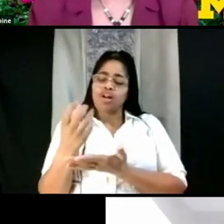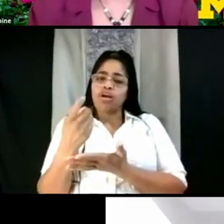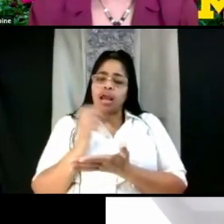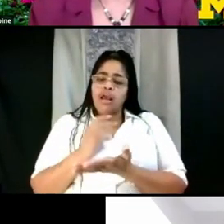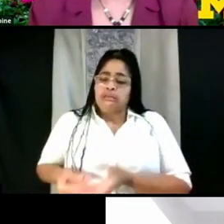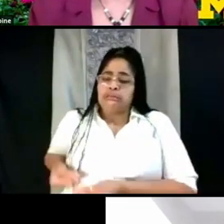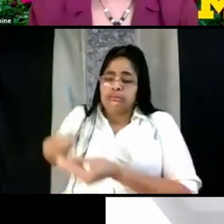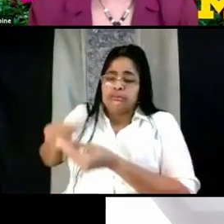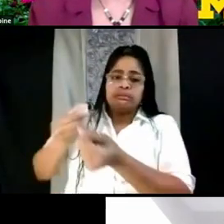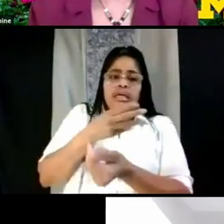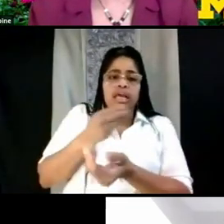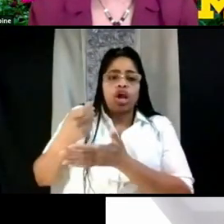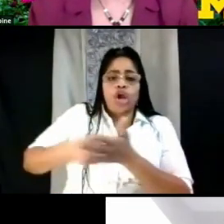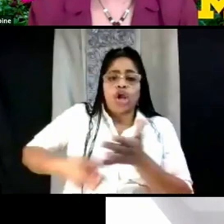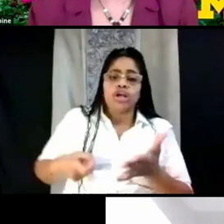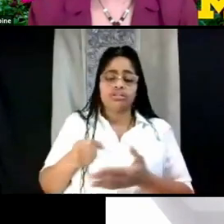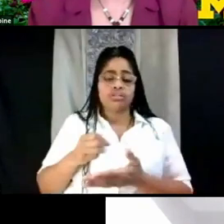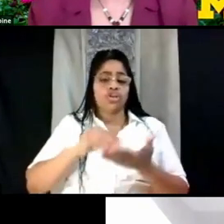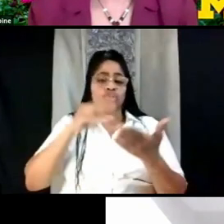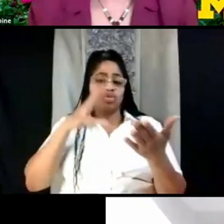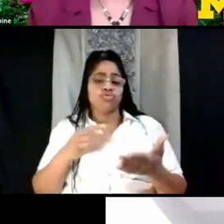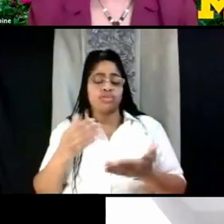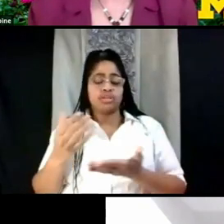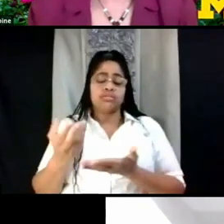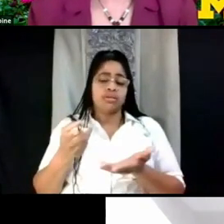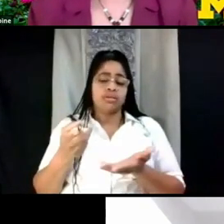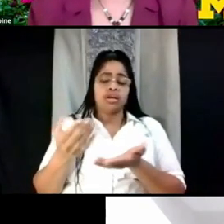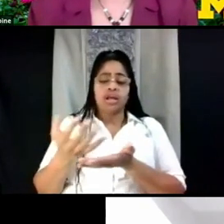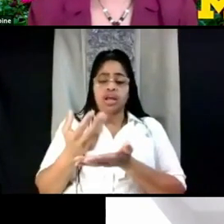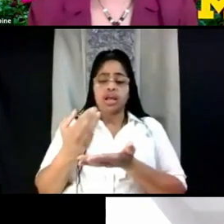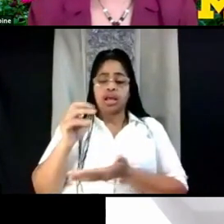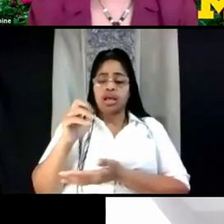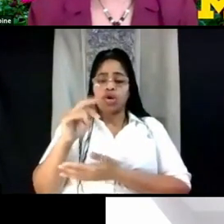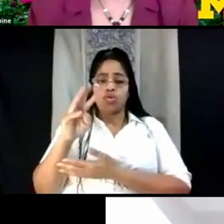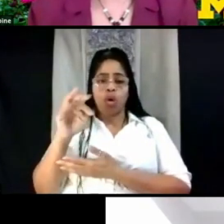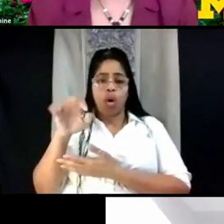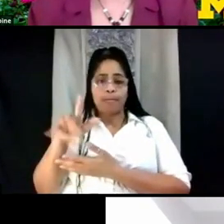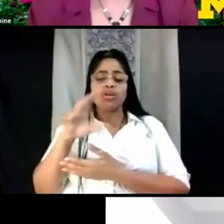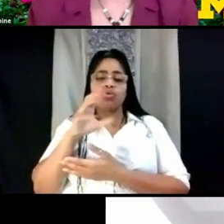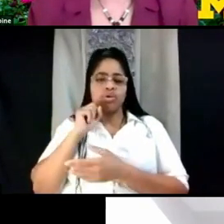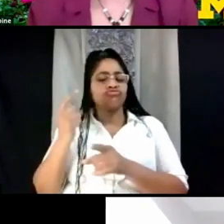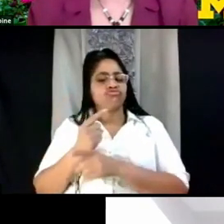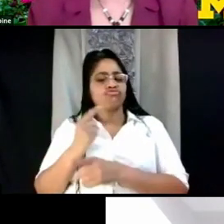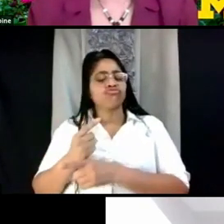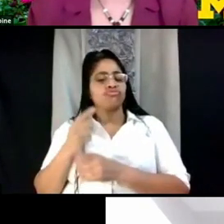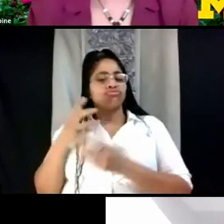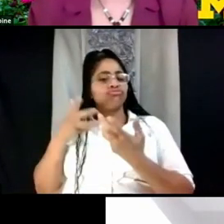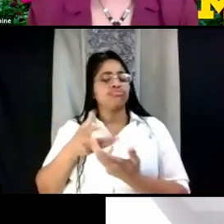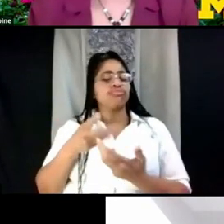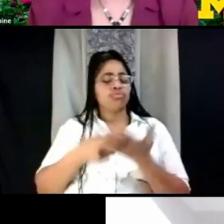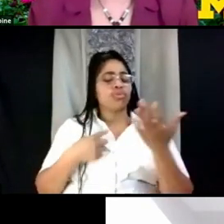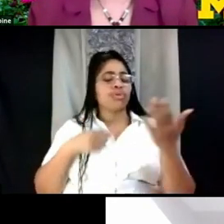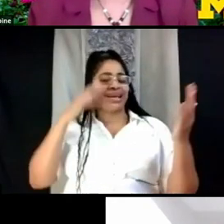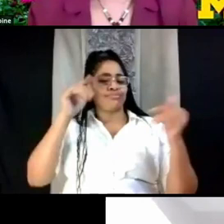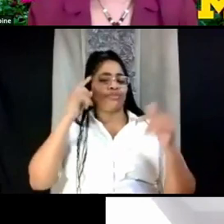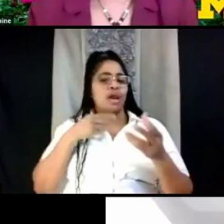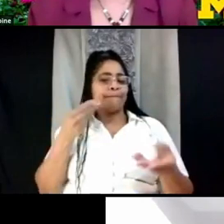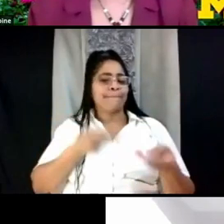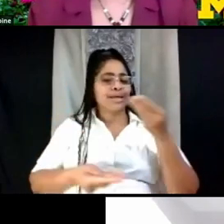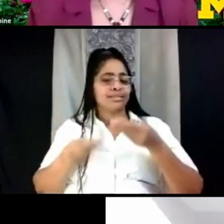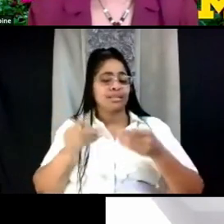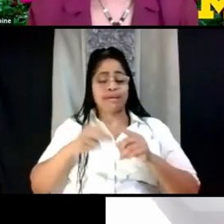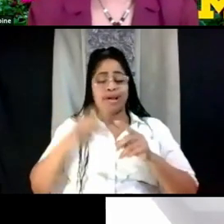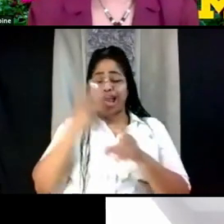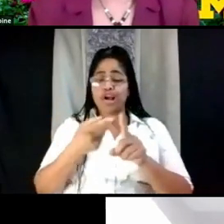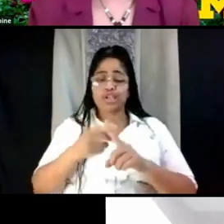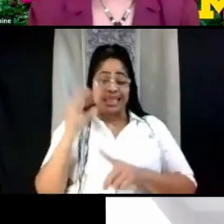tuition. Student enrollment was this fall in line actually with what we planned as we developed the budget. However, it's hard to estimate